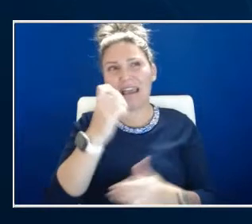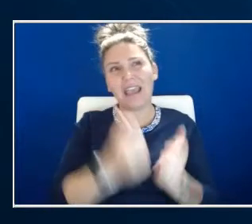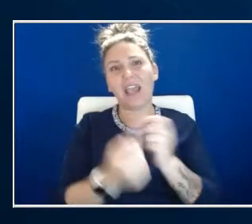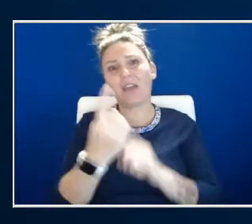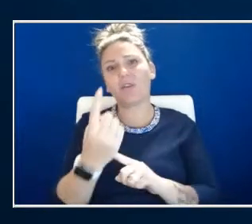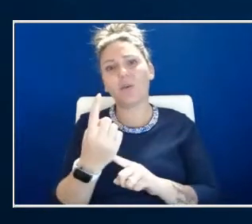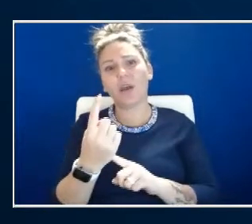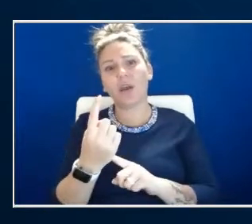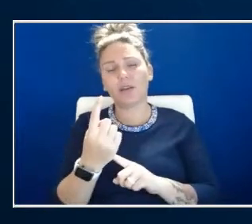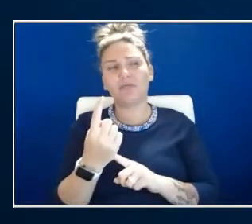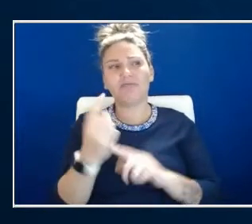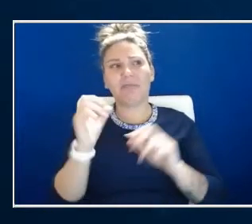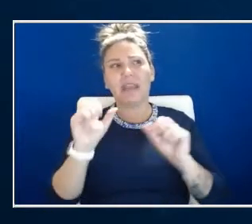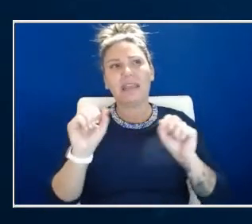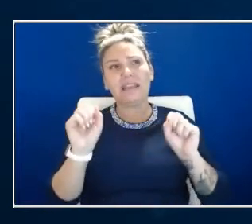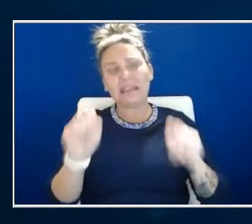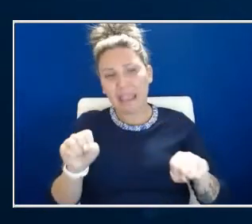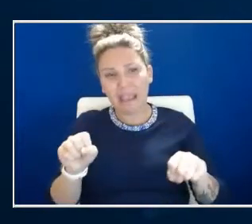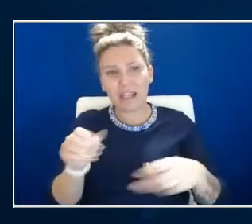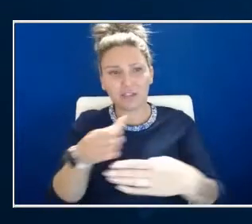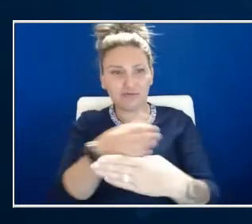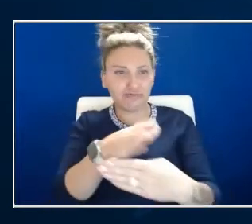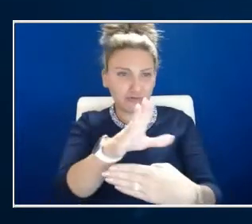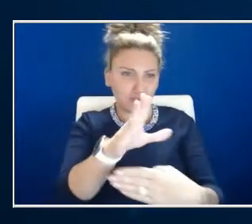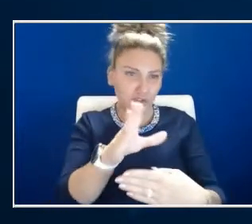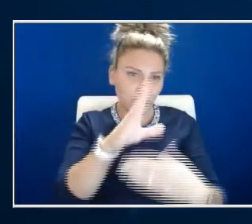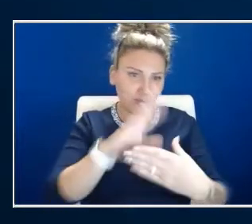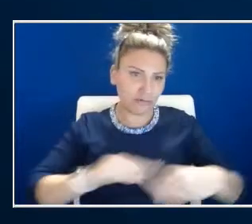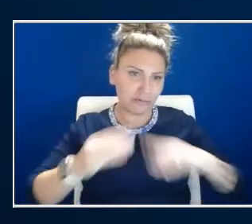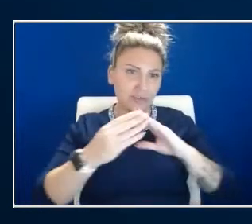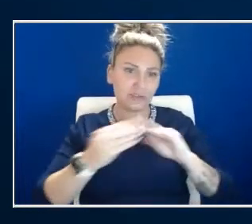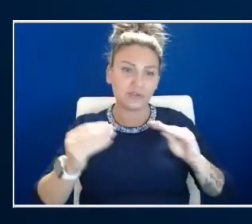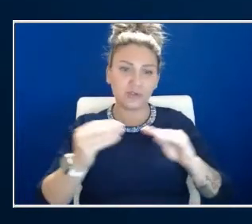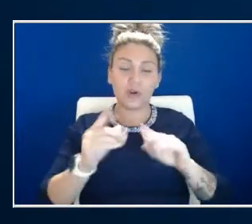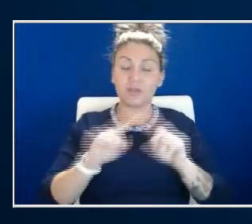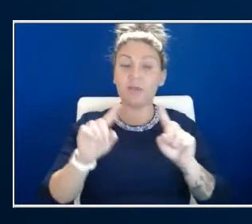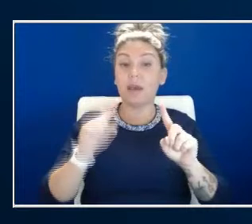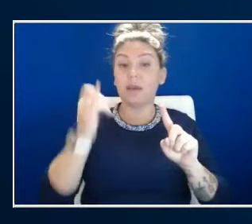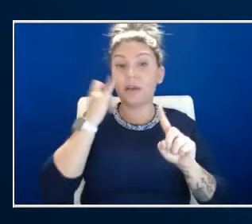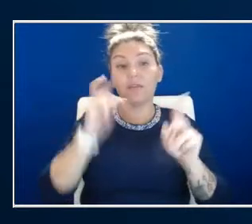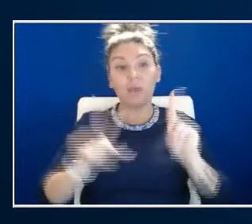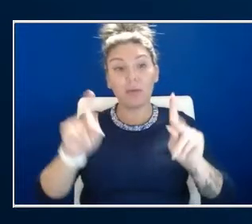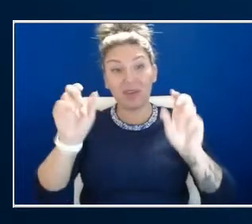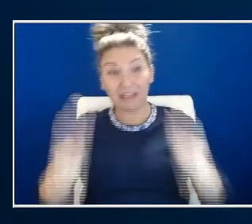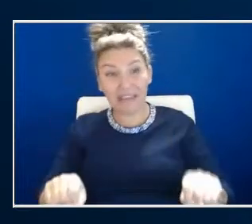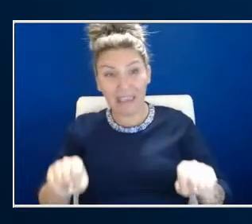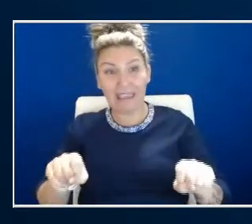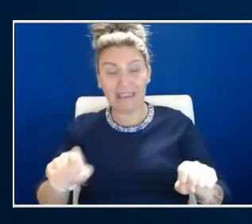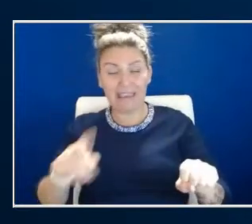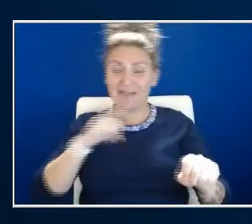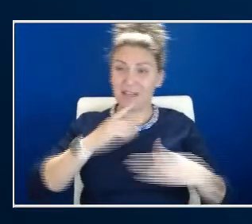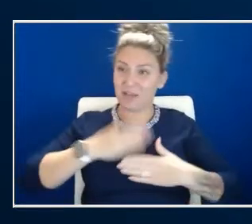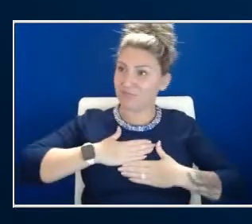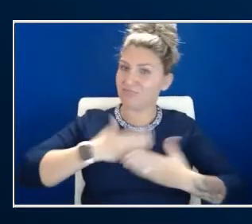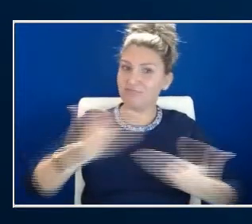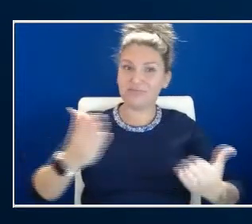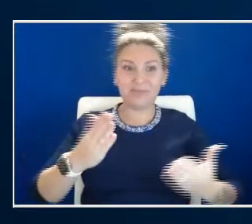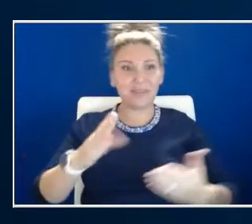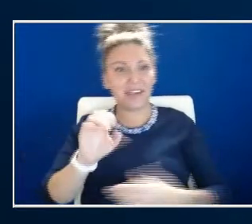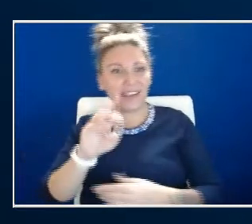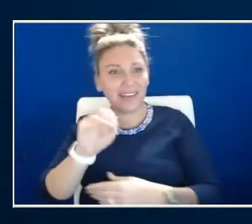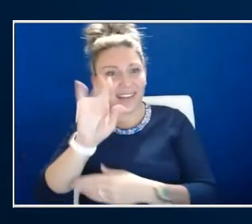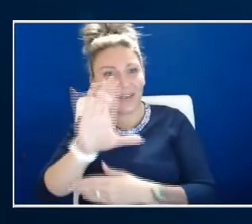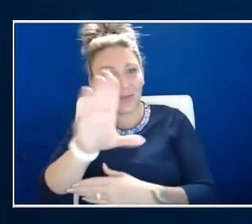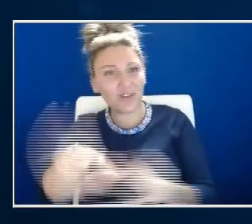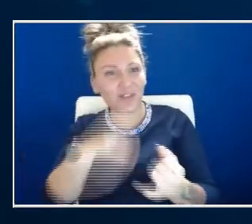place where they can share their stories. That's so when right. people are and can come forward and do it, it just it really means everything. Cami, your final thoughts today?